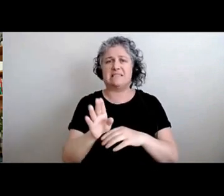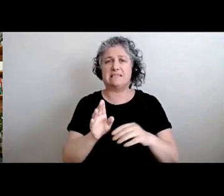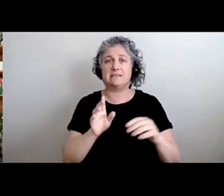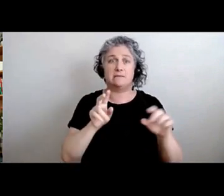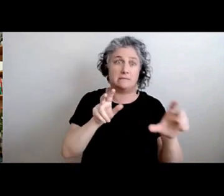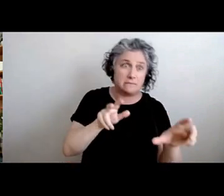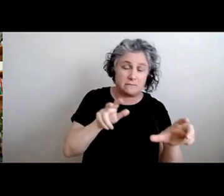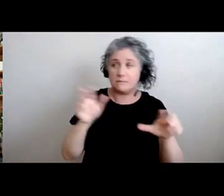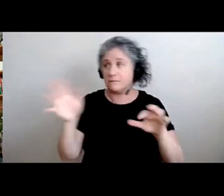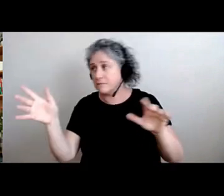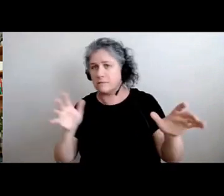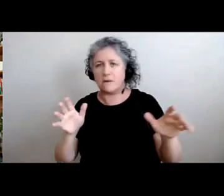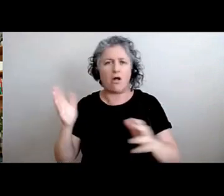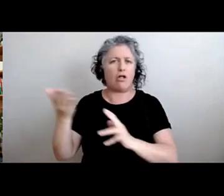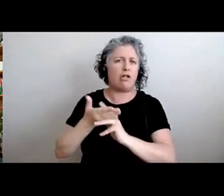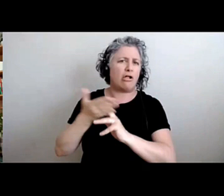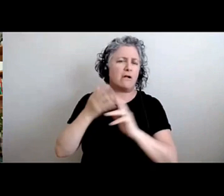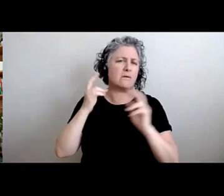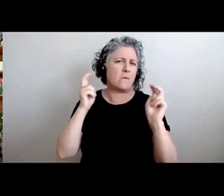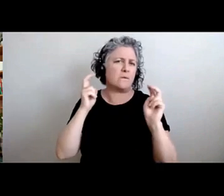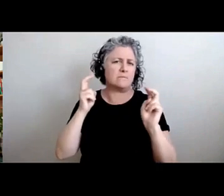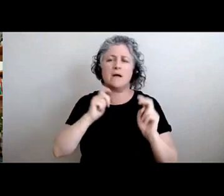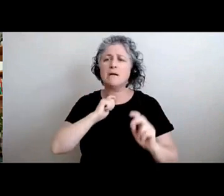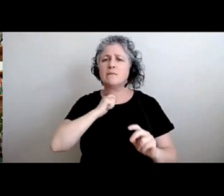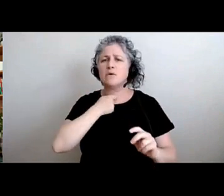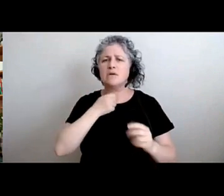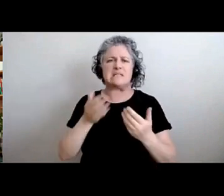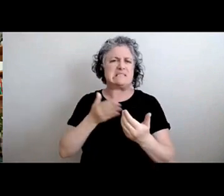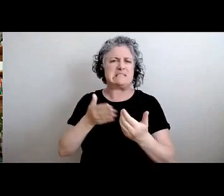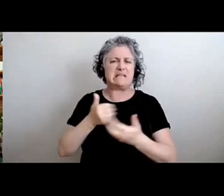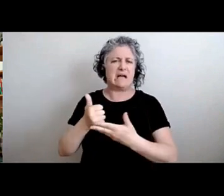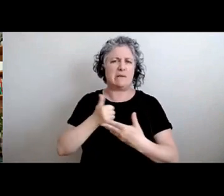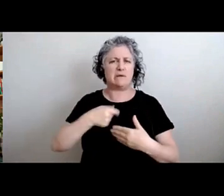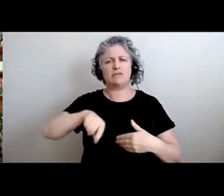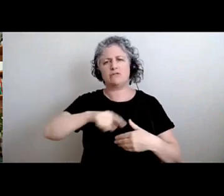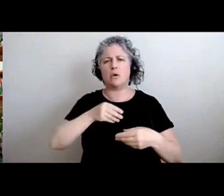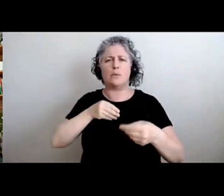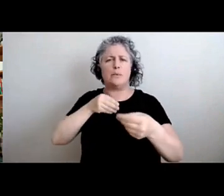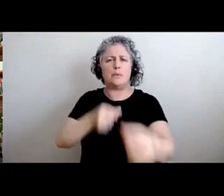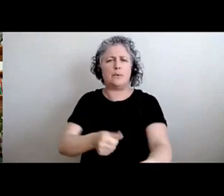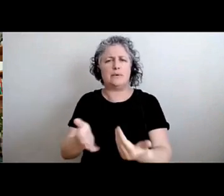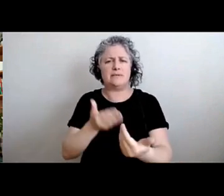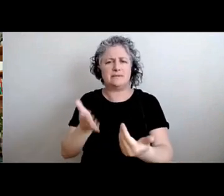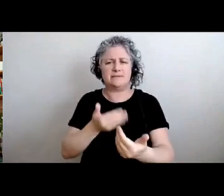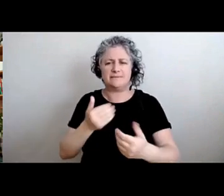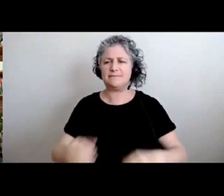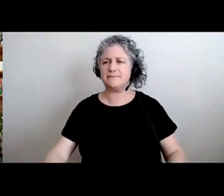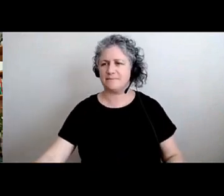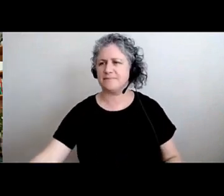be interruptions and noises, but if you mute yourself, it just helps the session run a bit more smoothly.